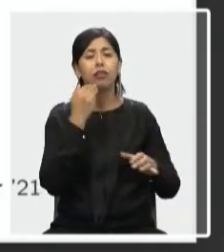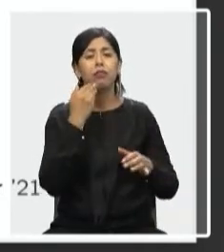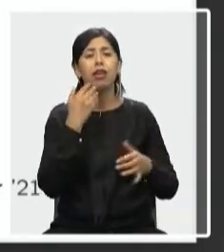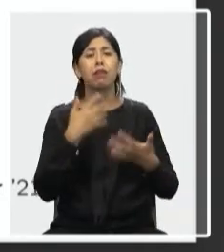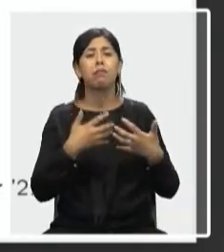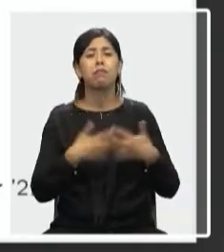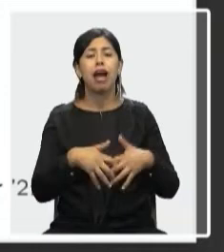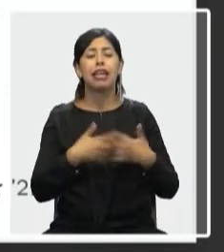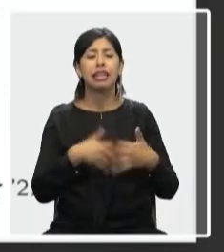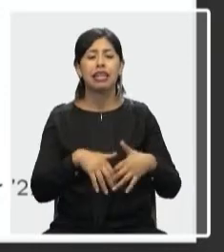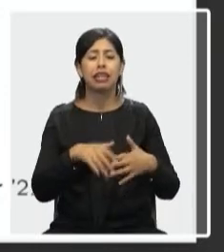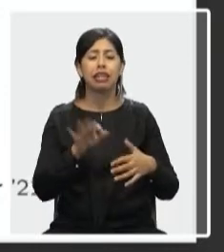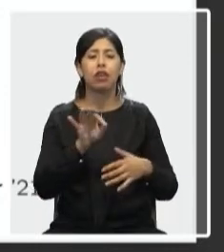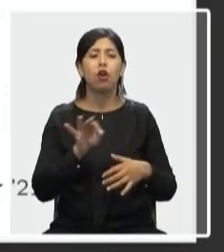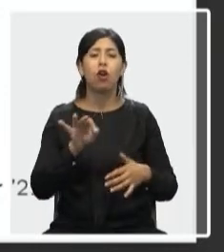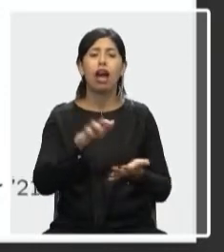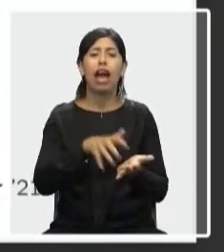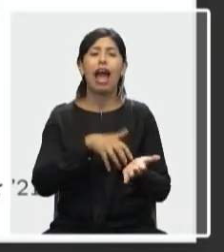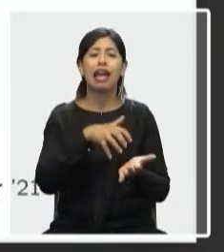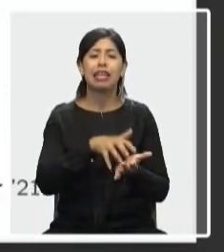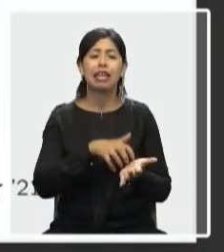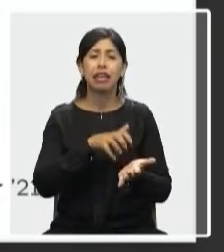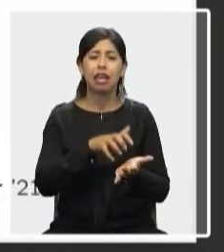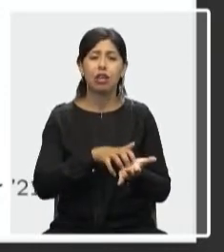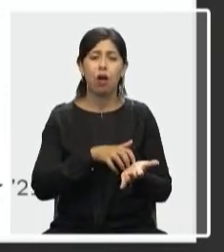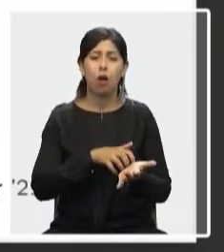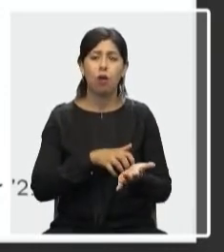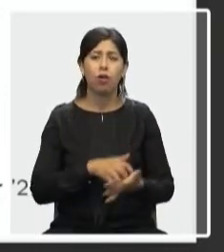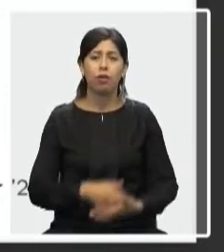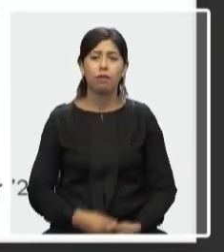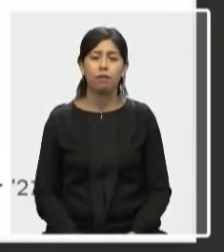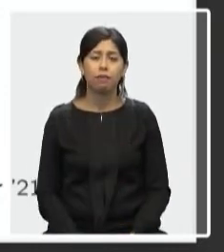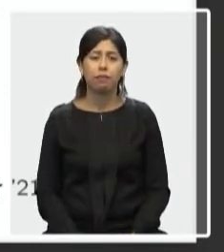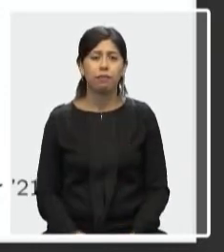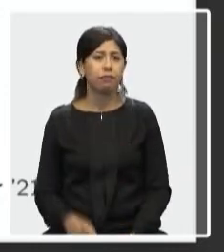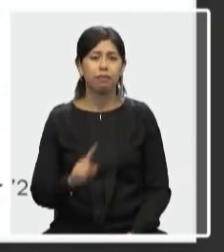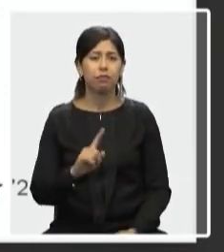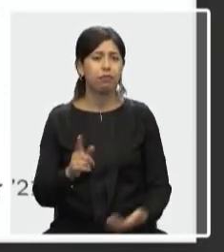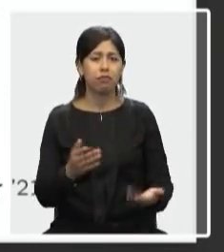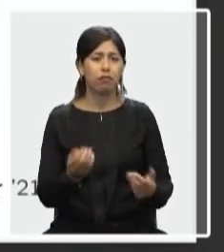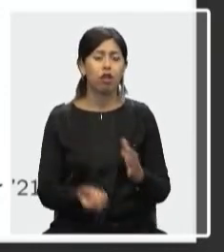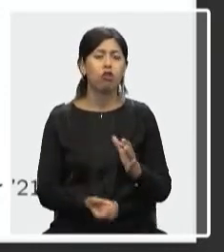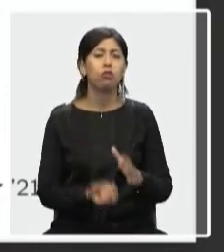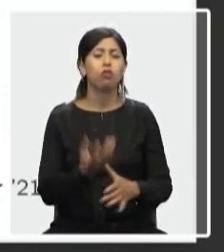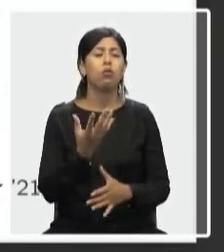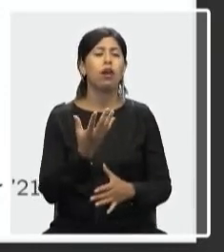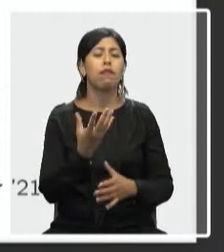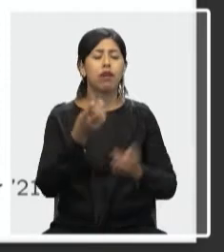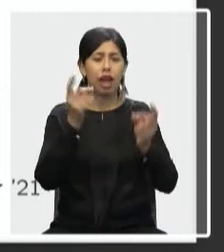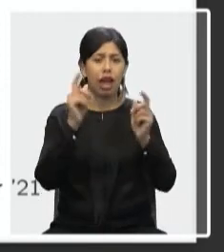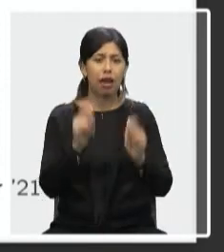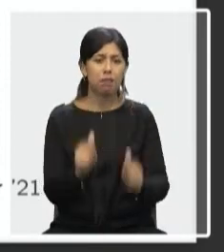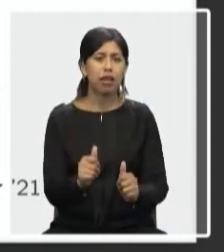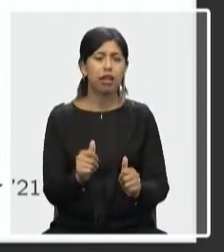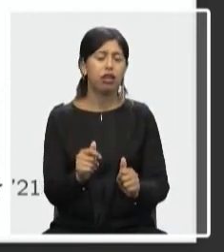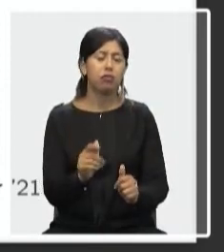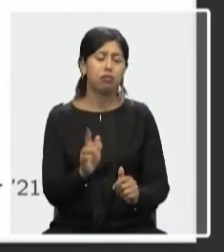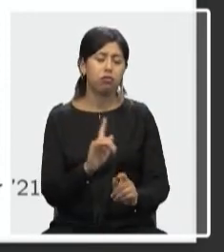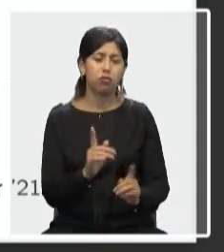is not new emergence of new specialized work. And when new specialized work stops growing, employment tends to decline.